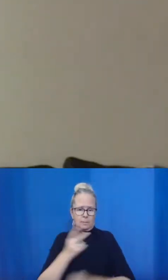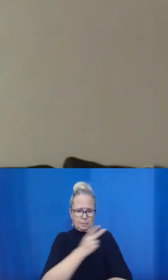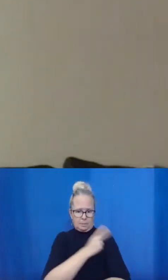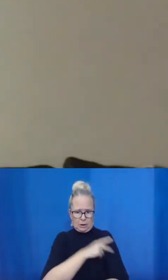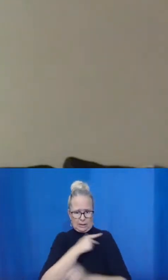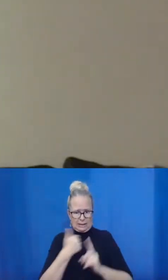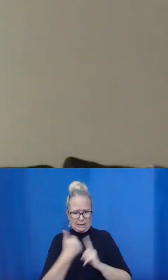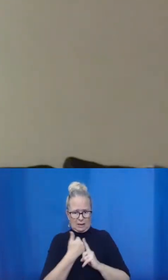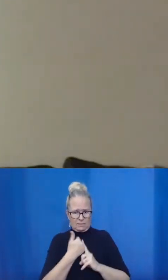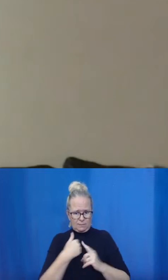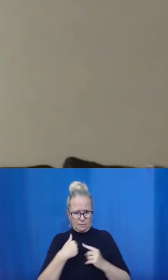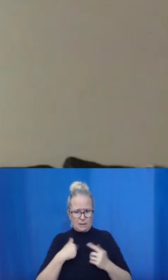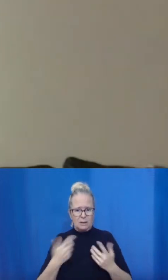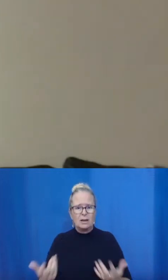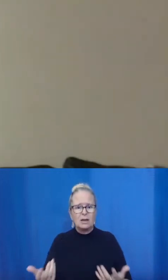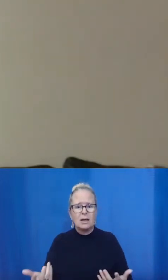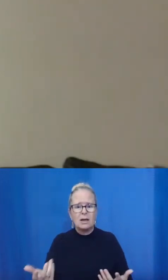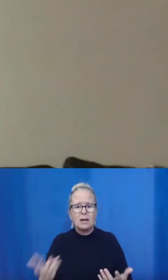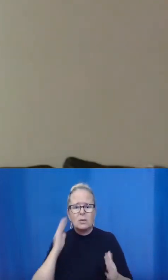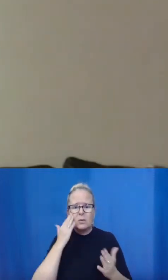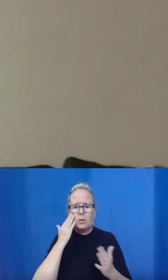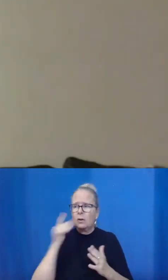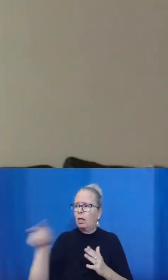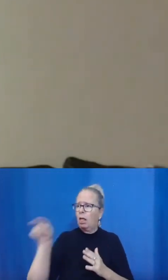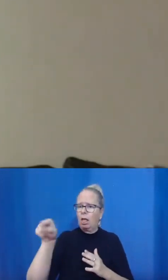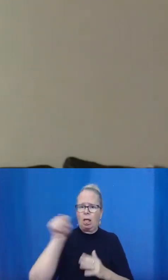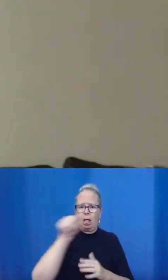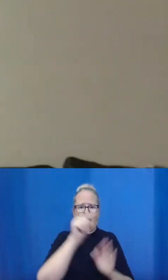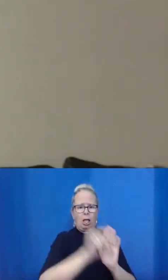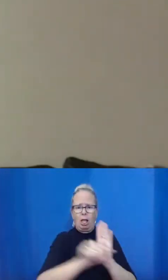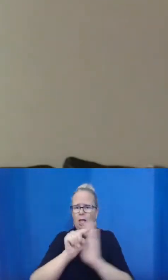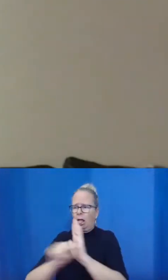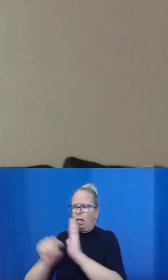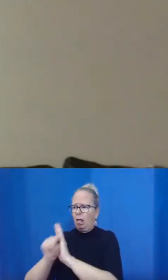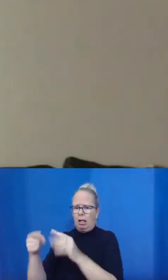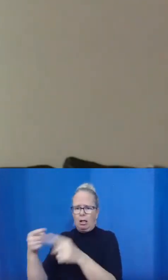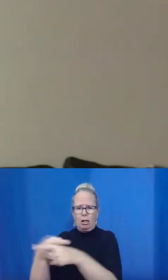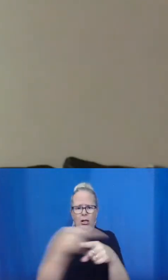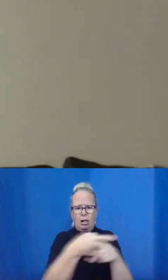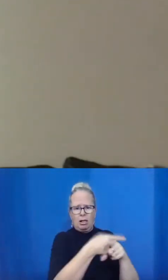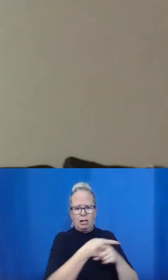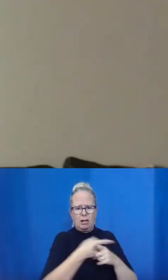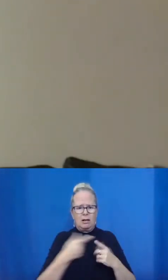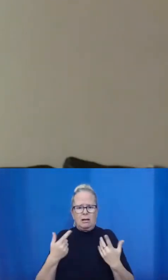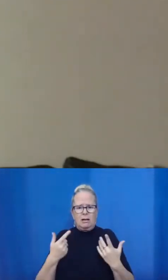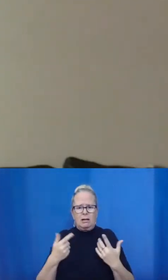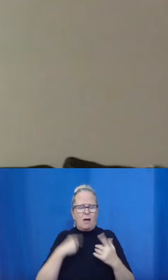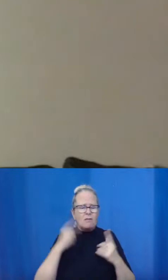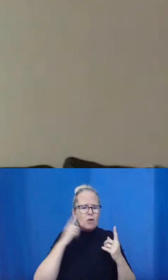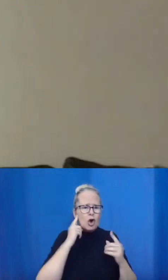progression of their disease, or the fact that the vaccine is not going to